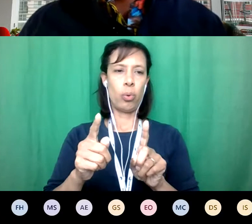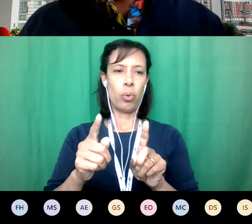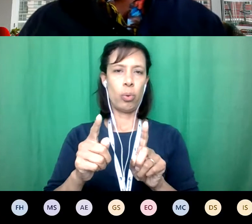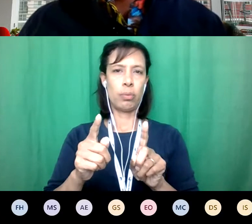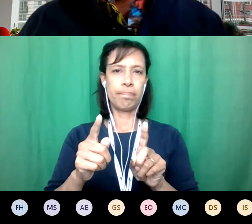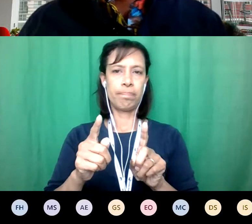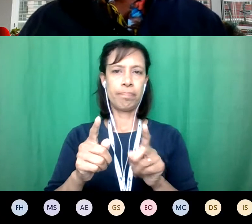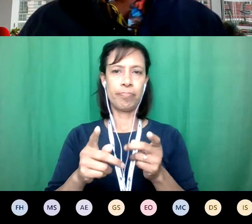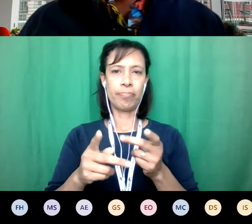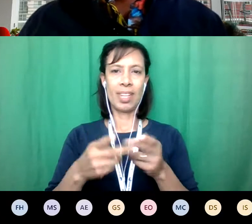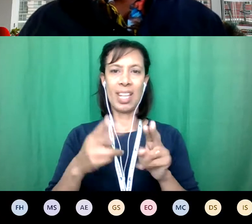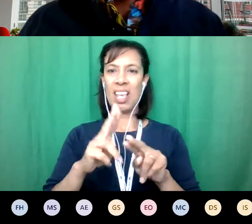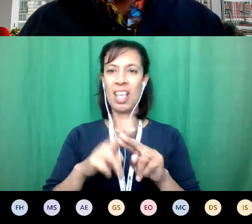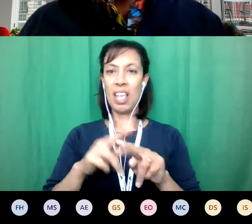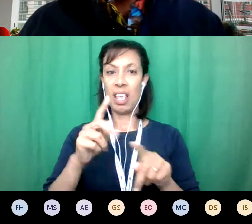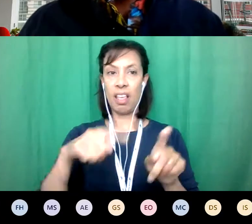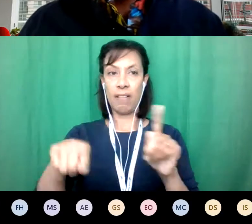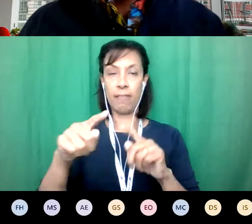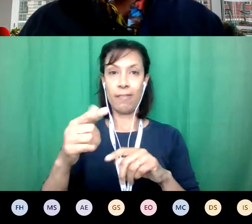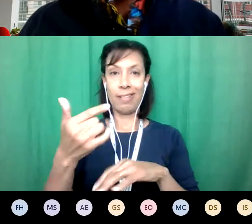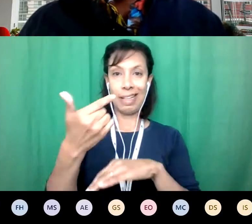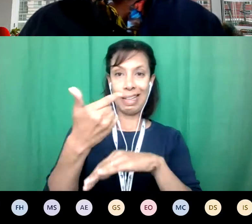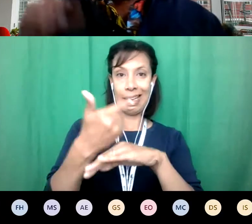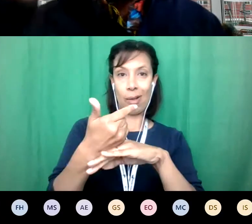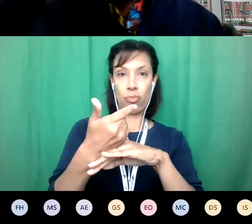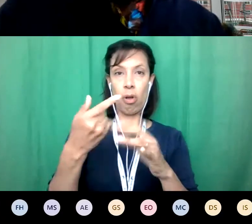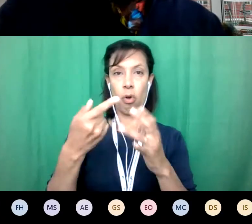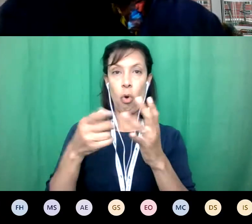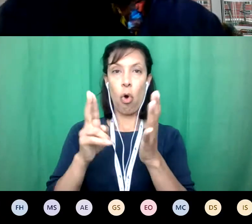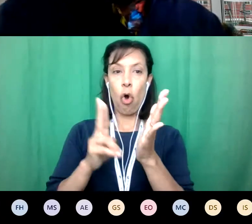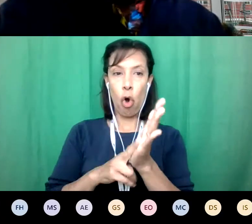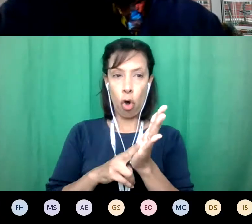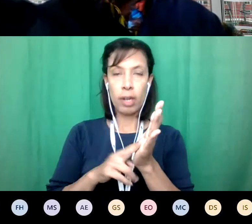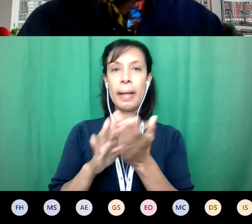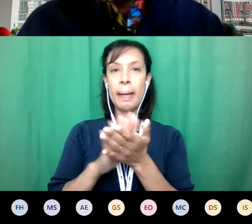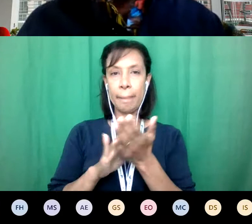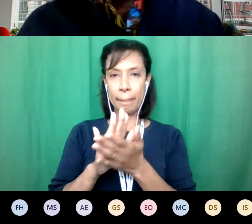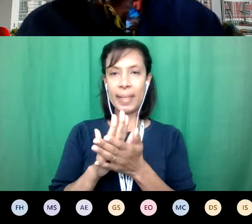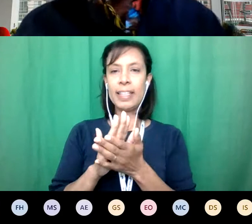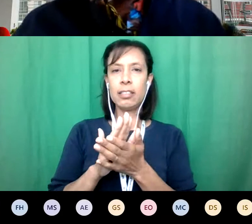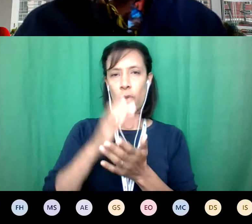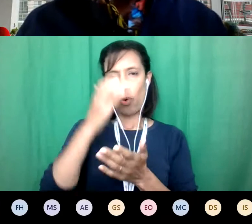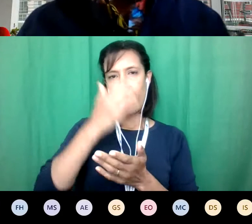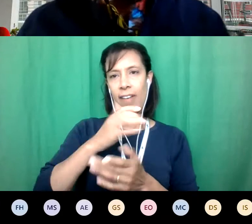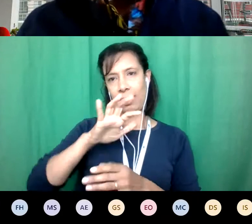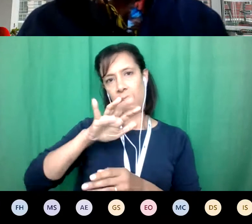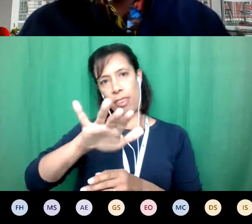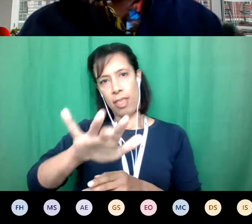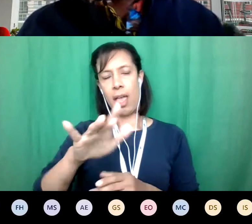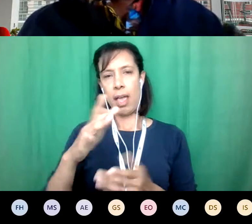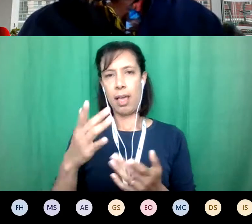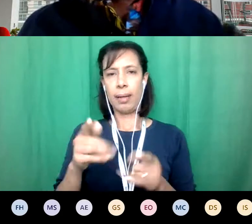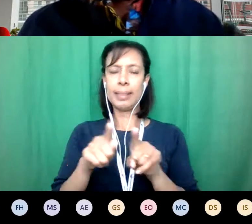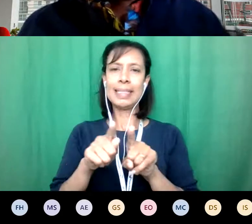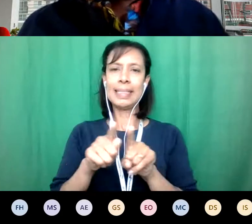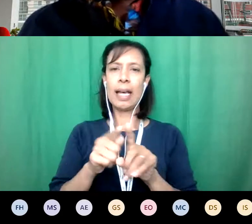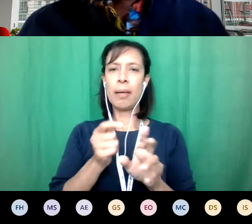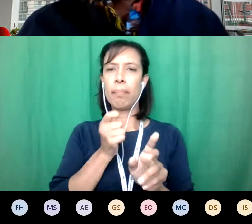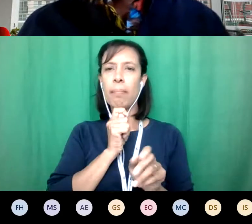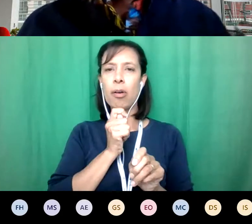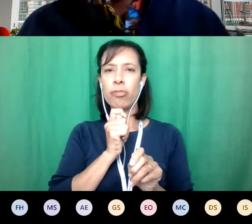if you turn your camera on, you'll be seen in the recording, and if you turn your microphone on,